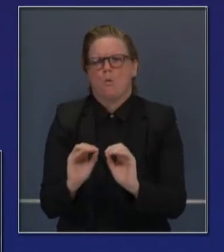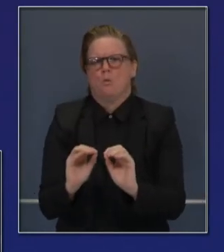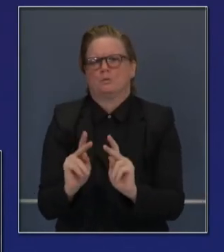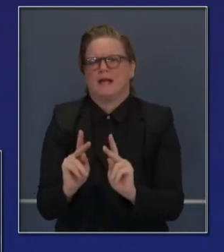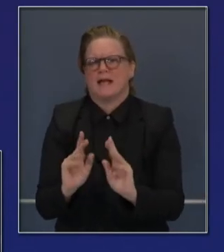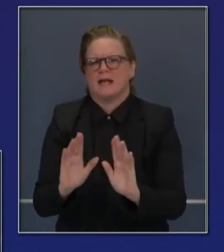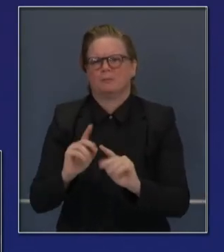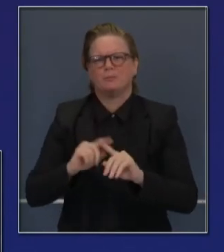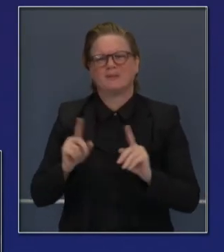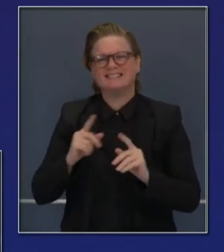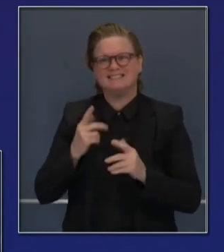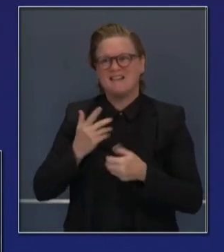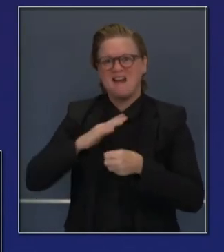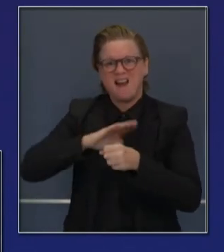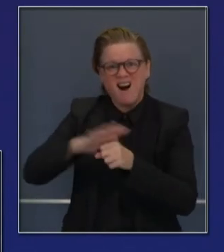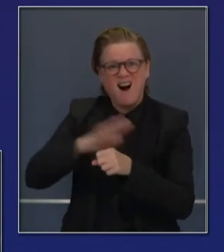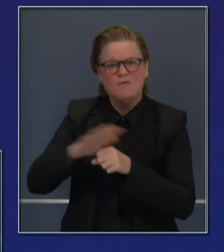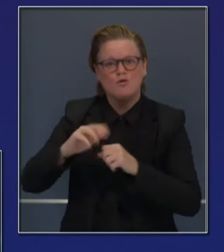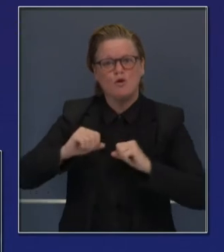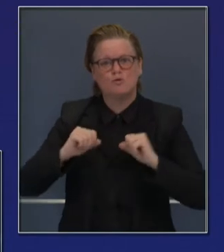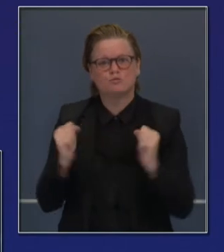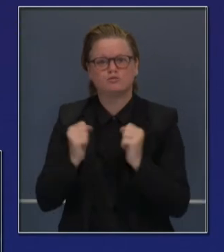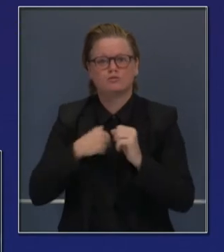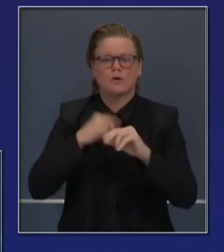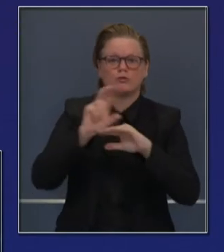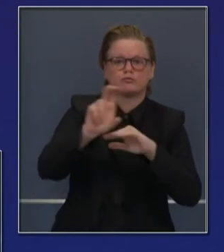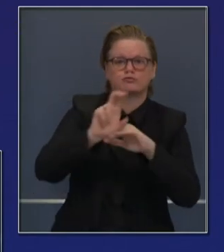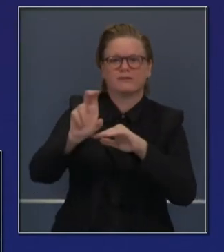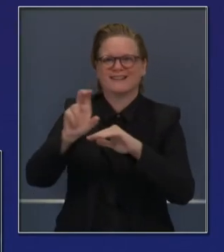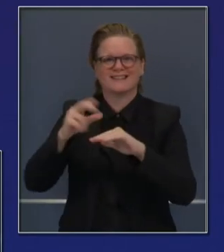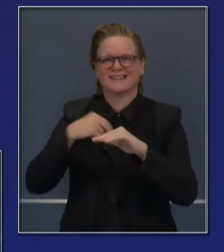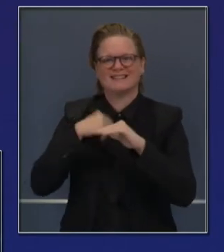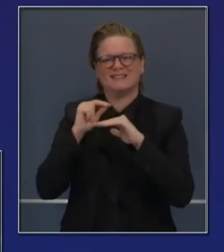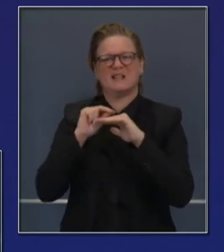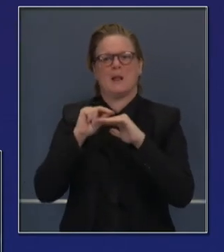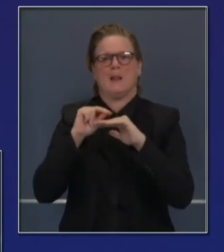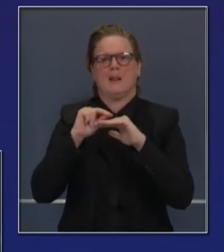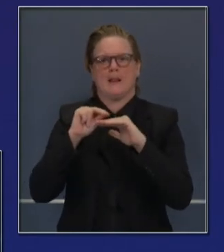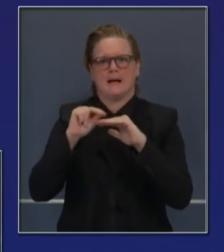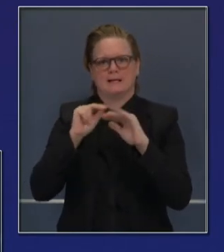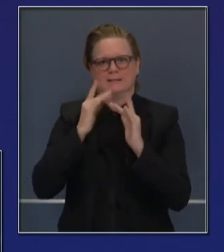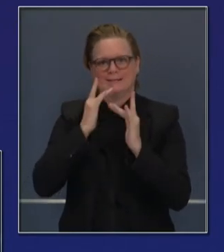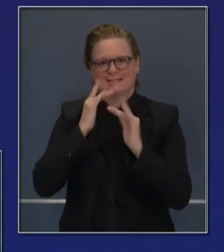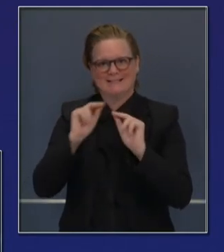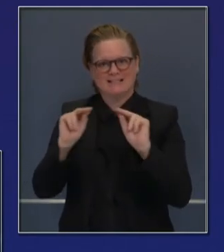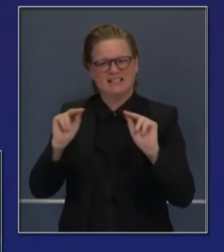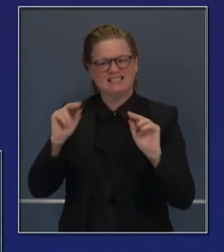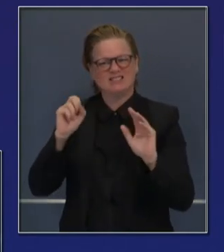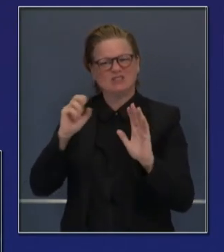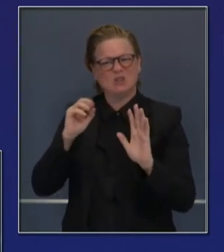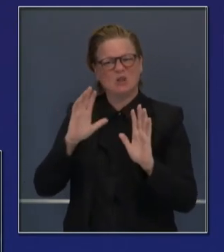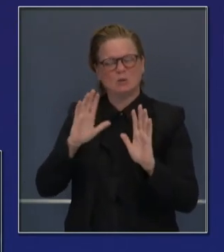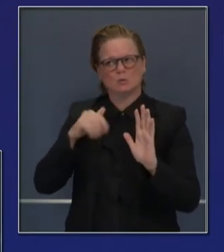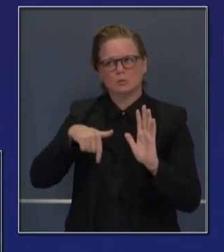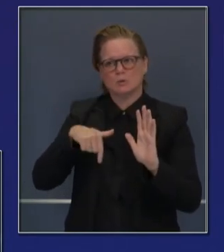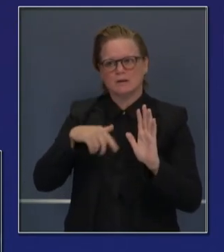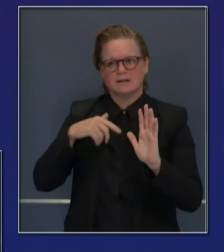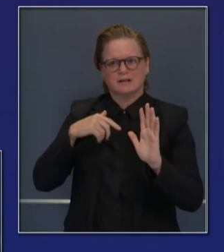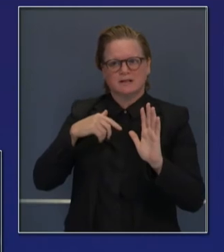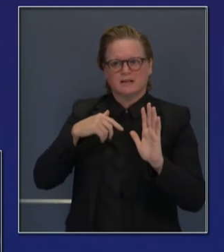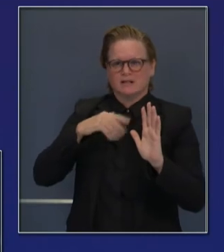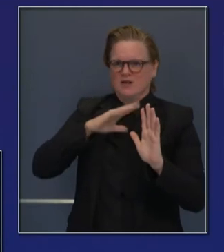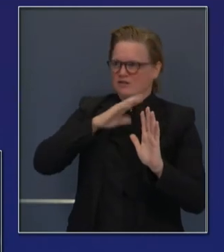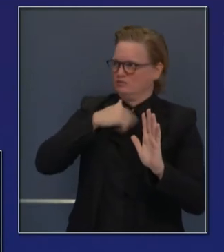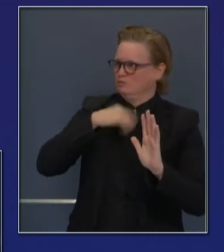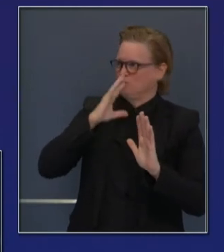do to hold up the economy of this country, not just this state. And no more bickering. Time for people to really just